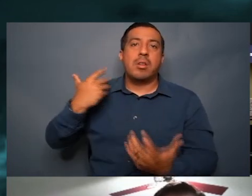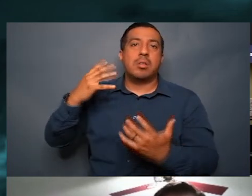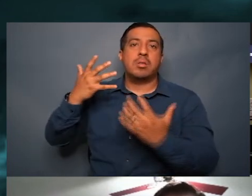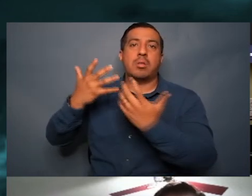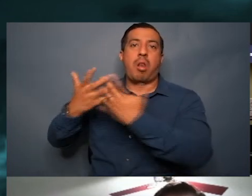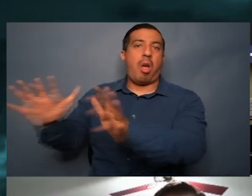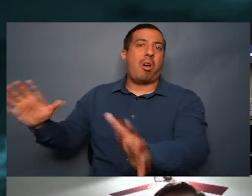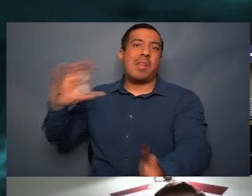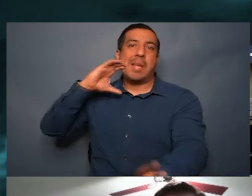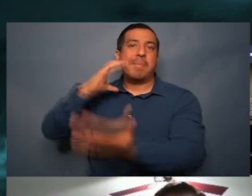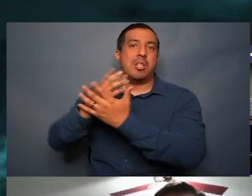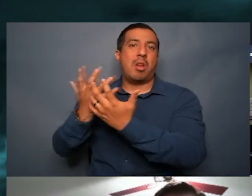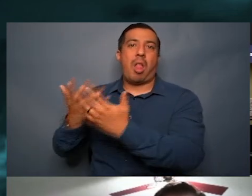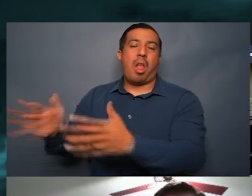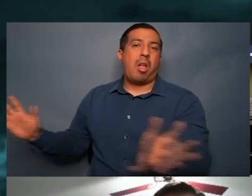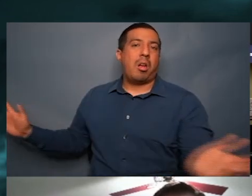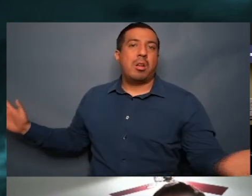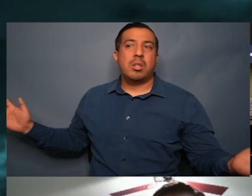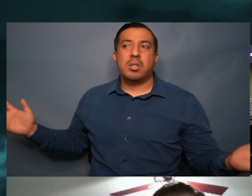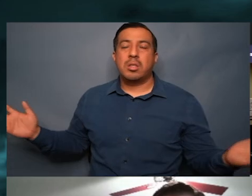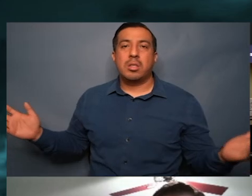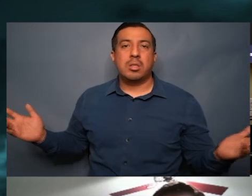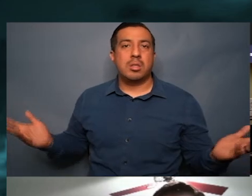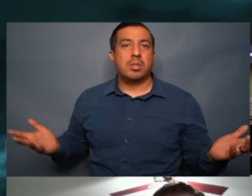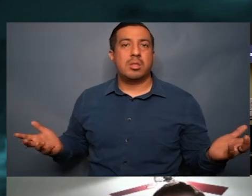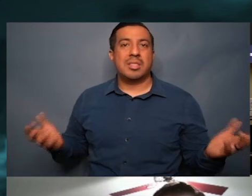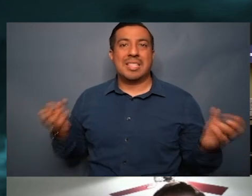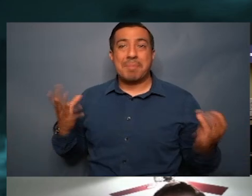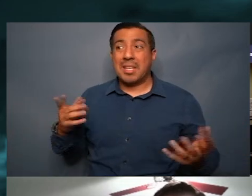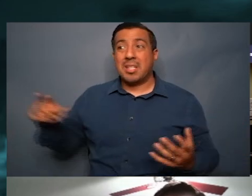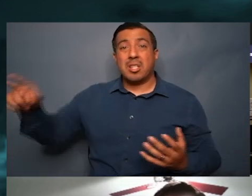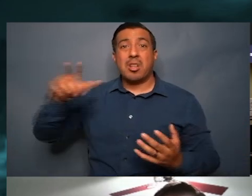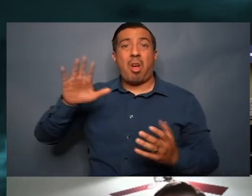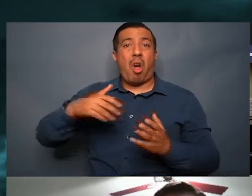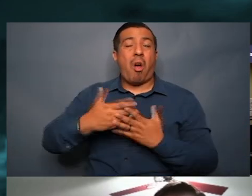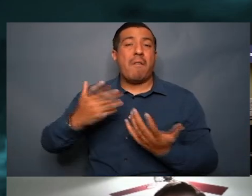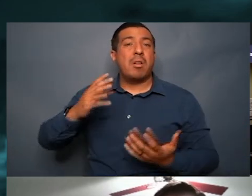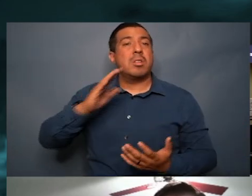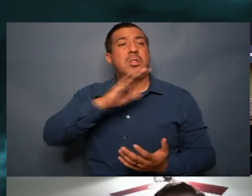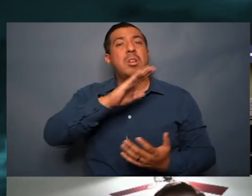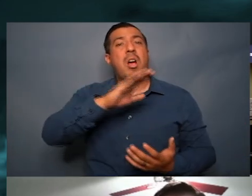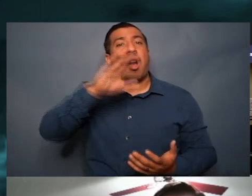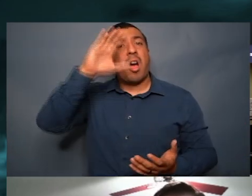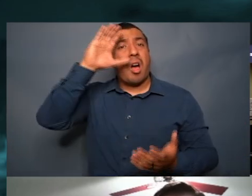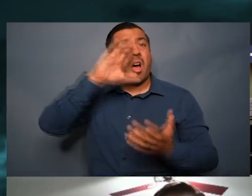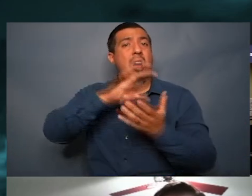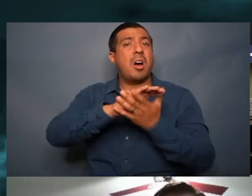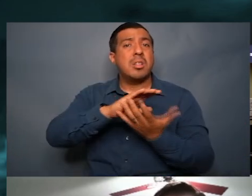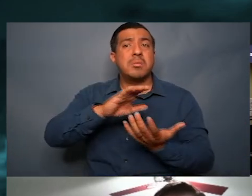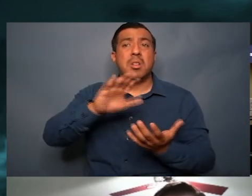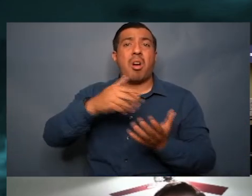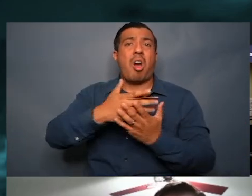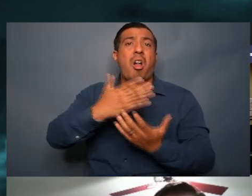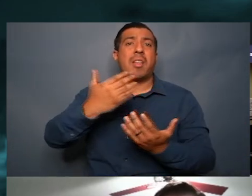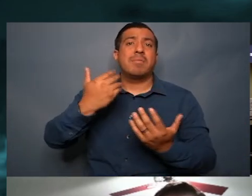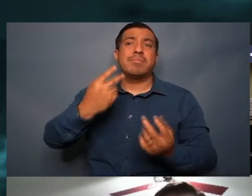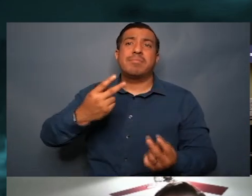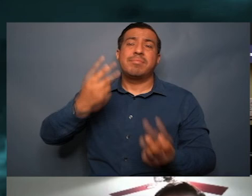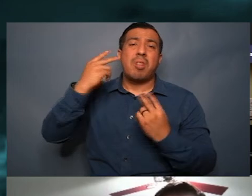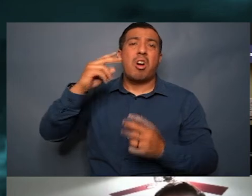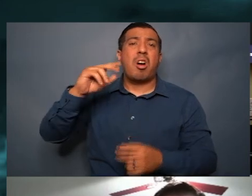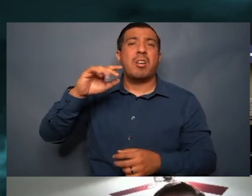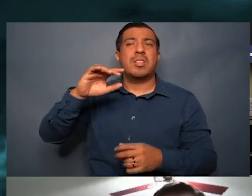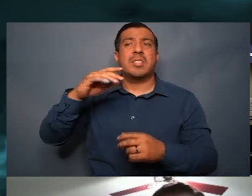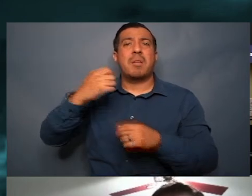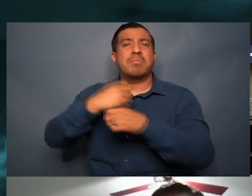were lost. And just a lot of things that her late husband, a lot of his artifacts that she had, I